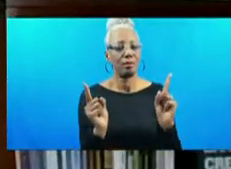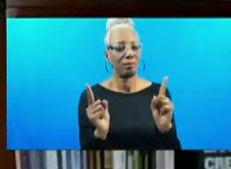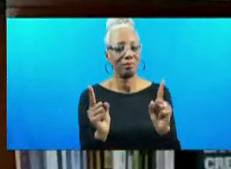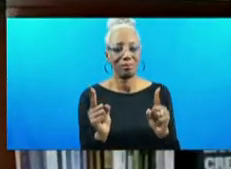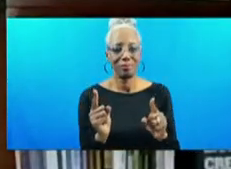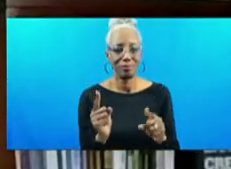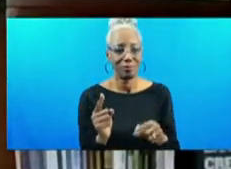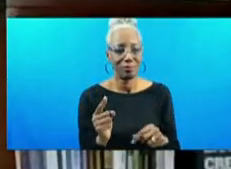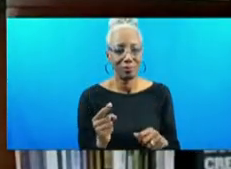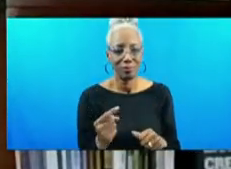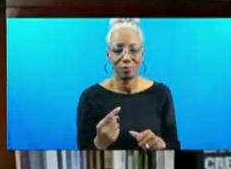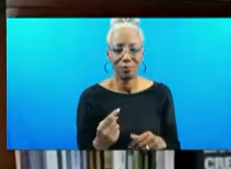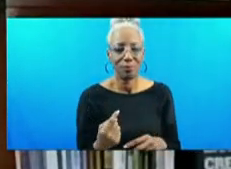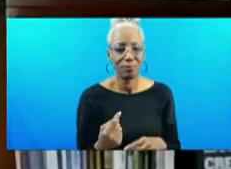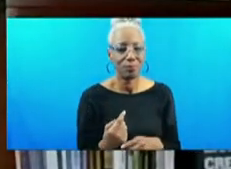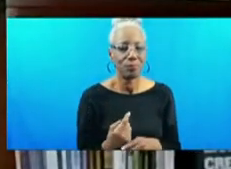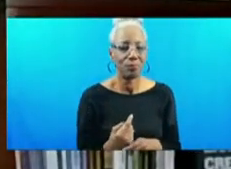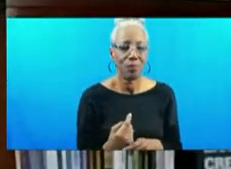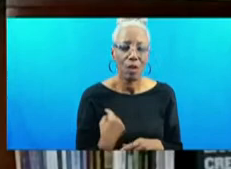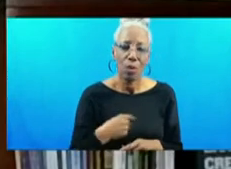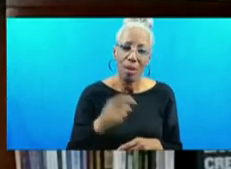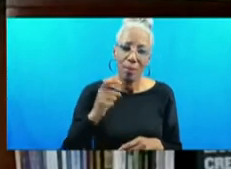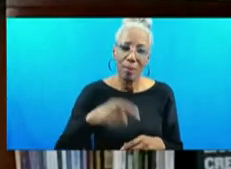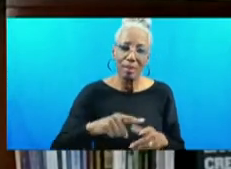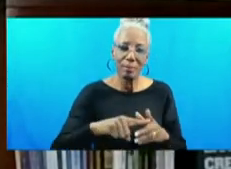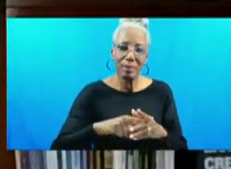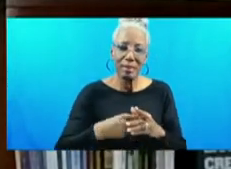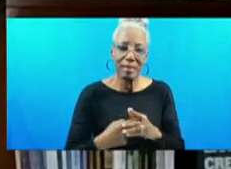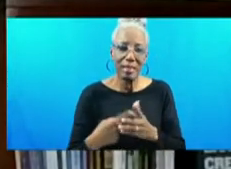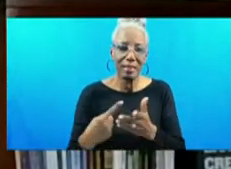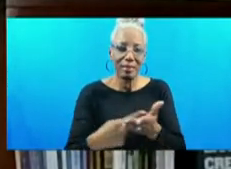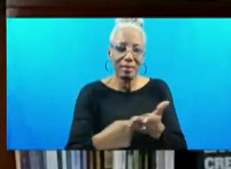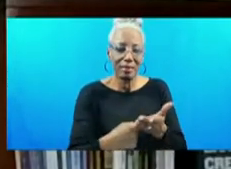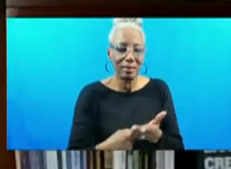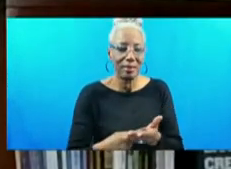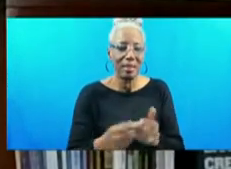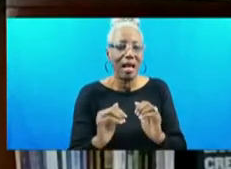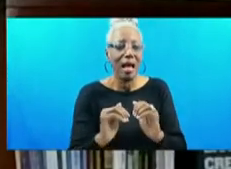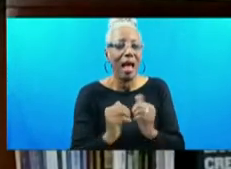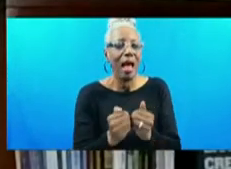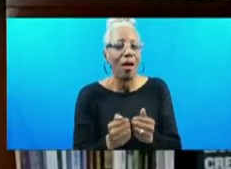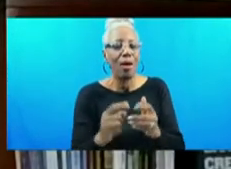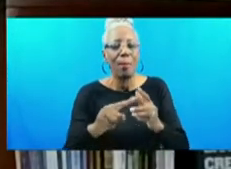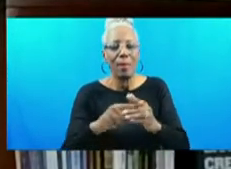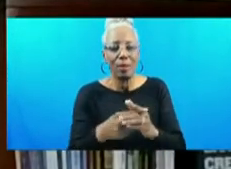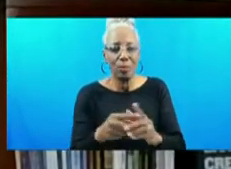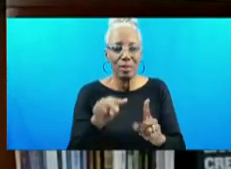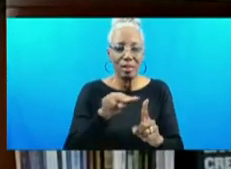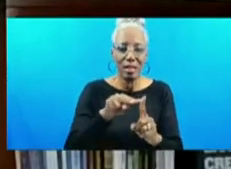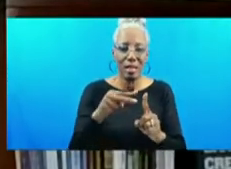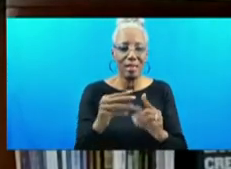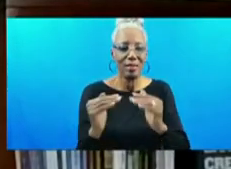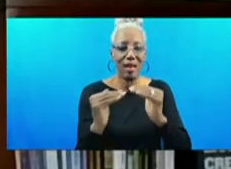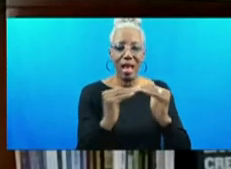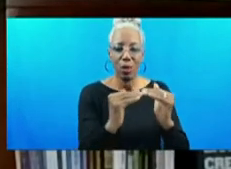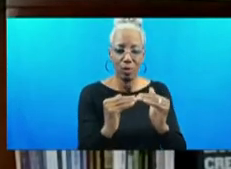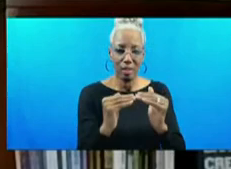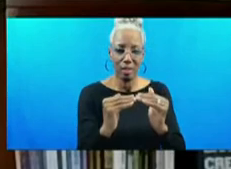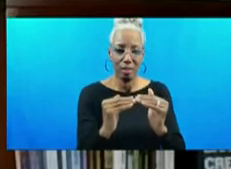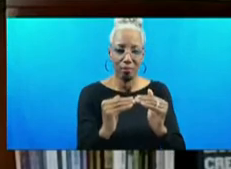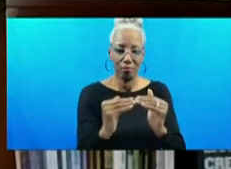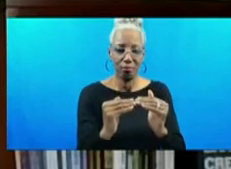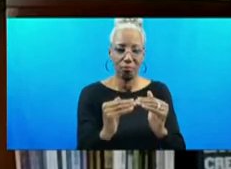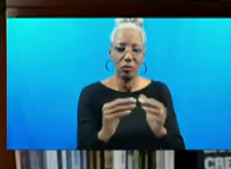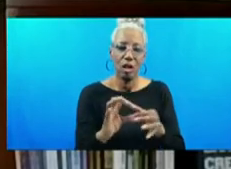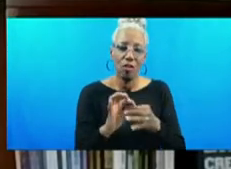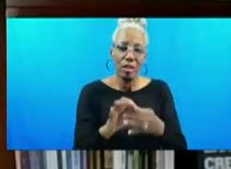anything without starting with how does this discussion start with a lens of equity? If we're talking about learning, if we're talking about suspension, if we're talking